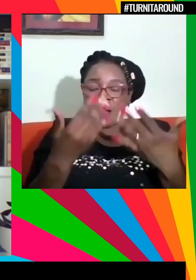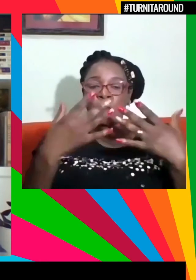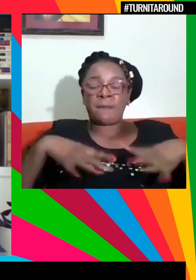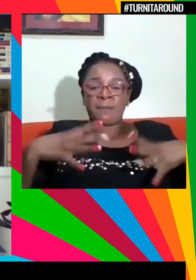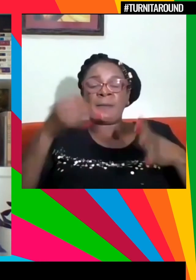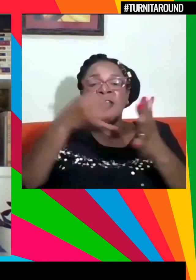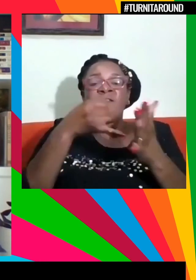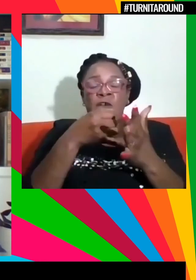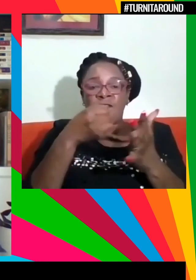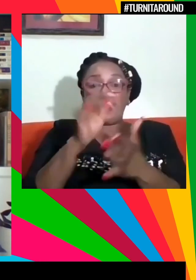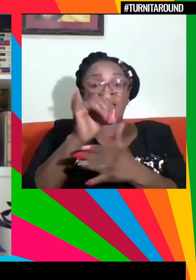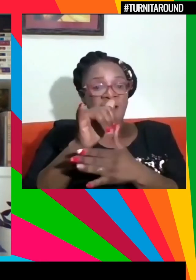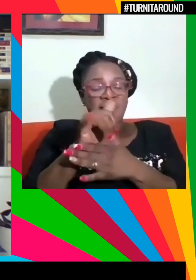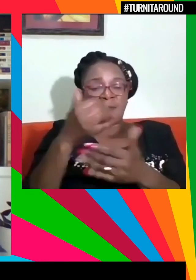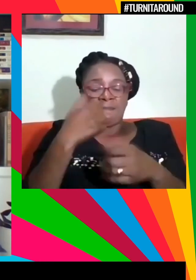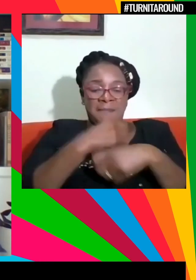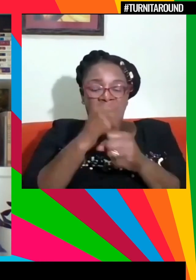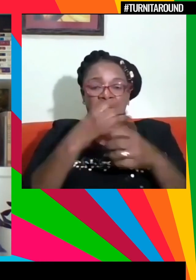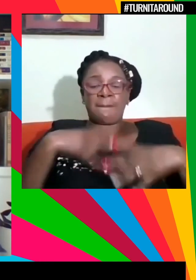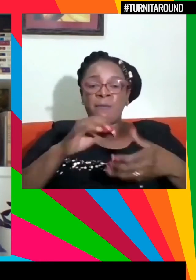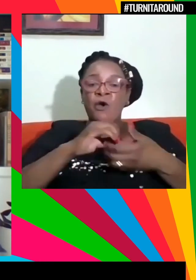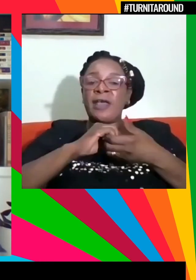really, getting people engaged